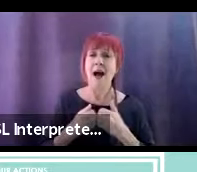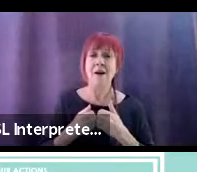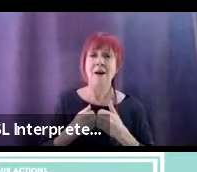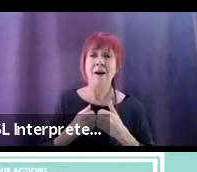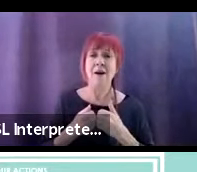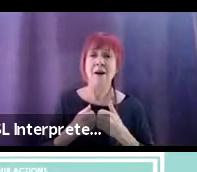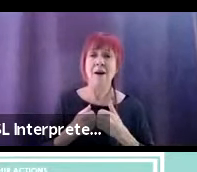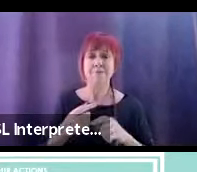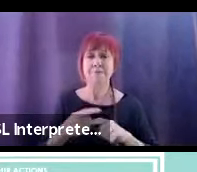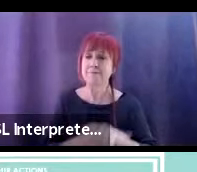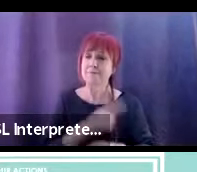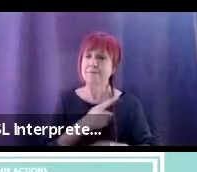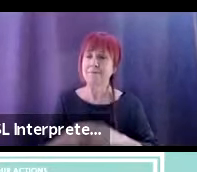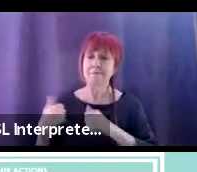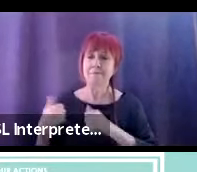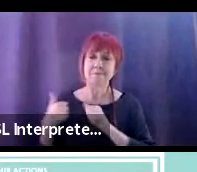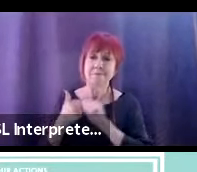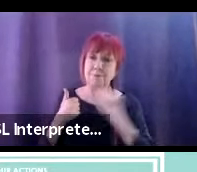that